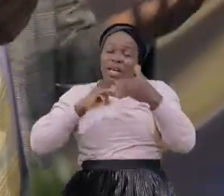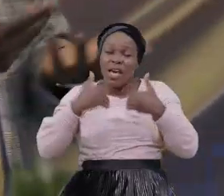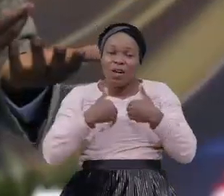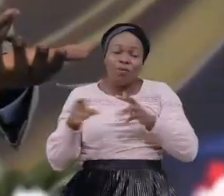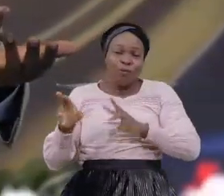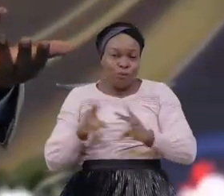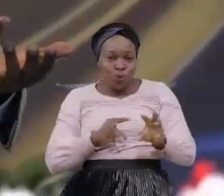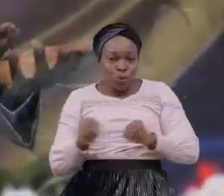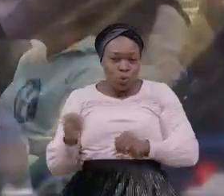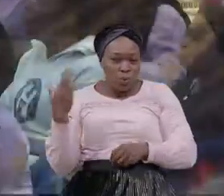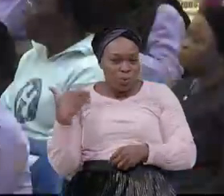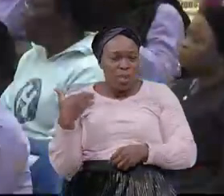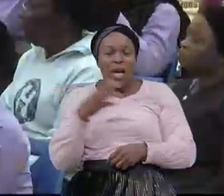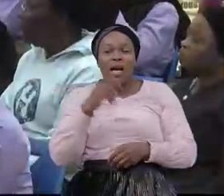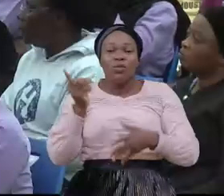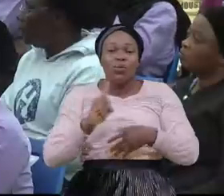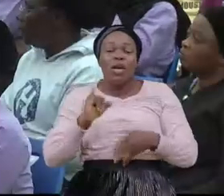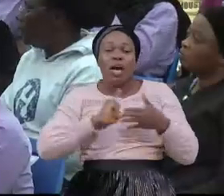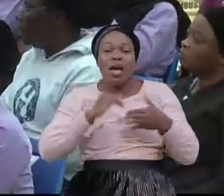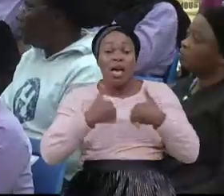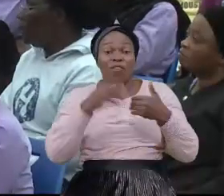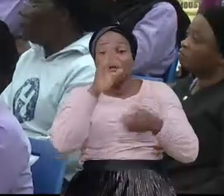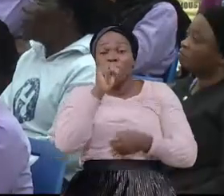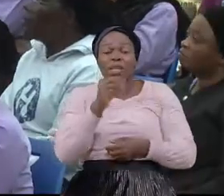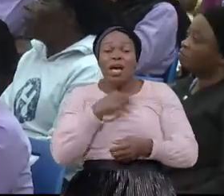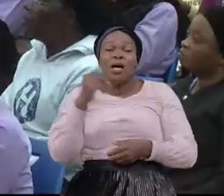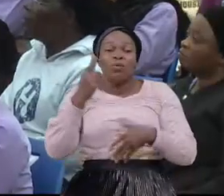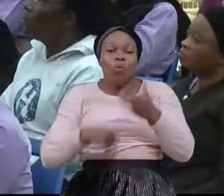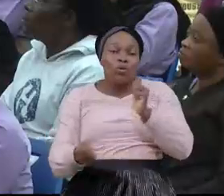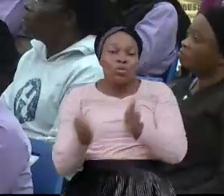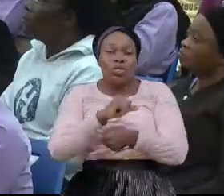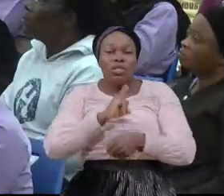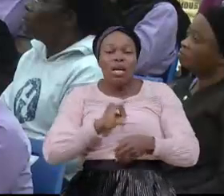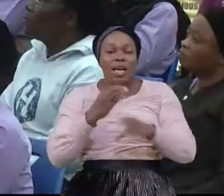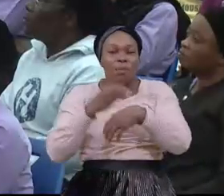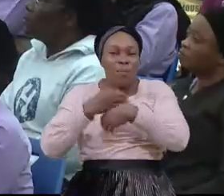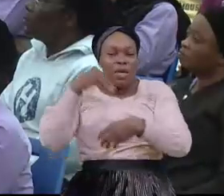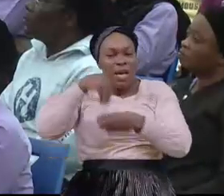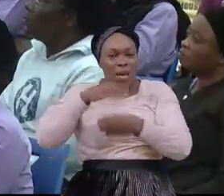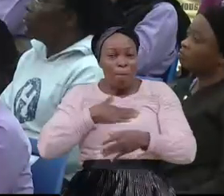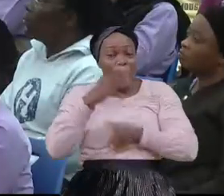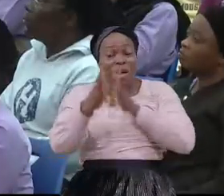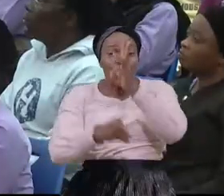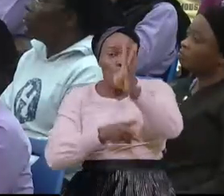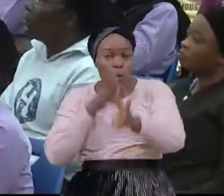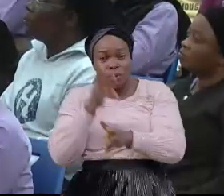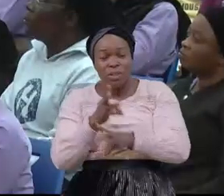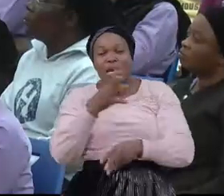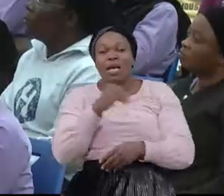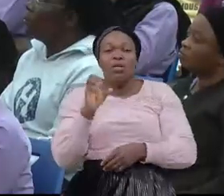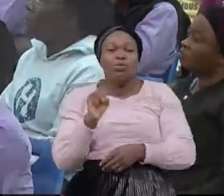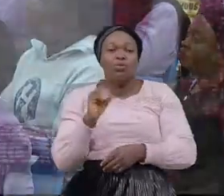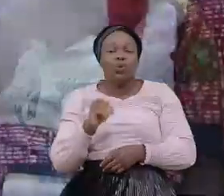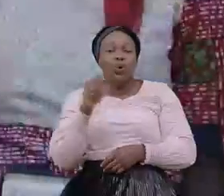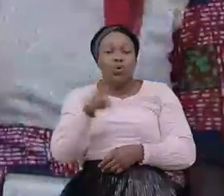I have been, and what changes I made in my world. And so you influence